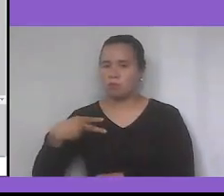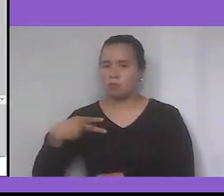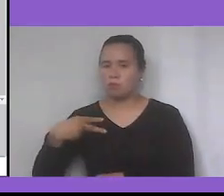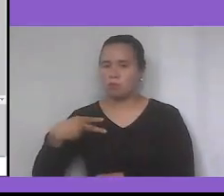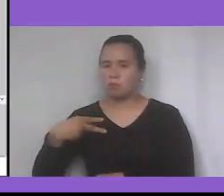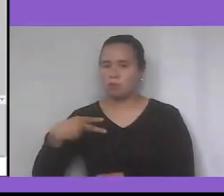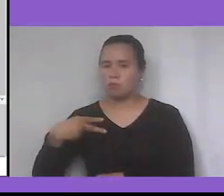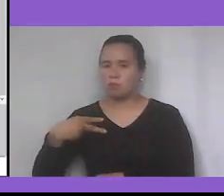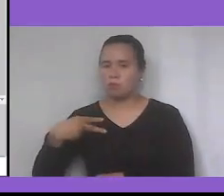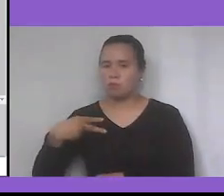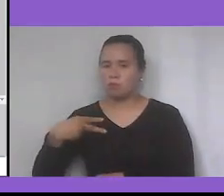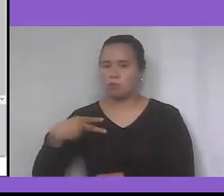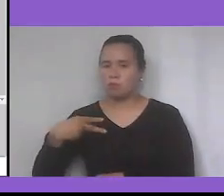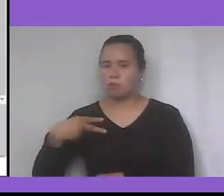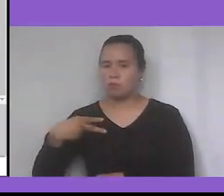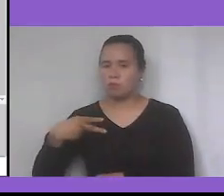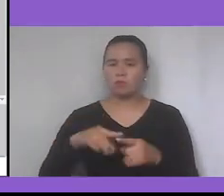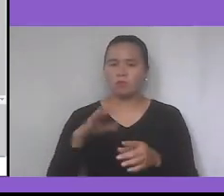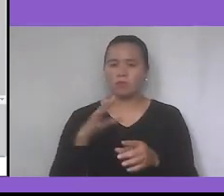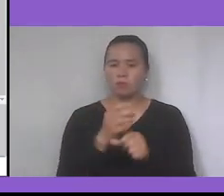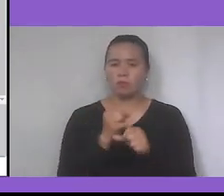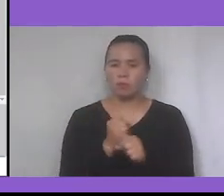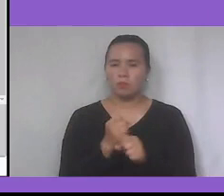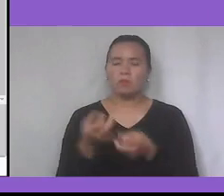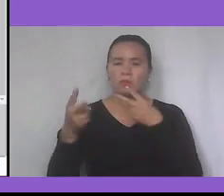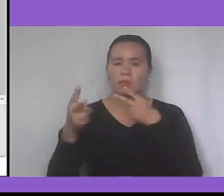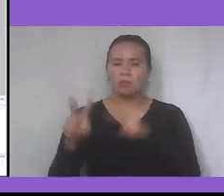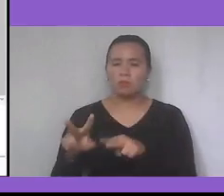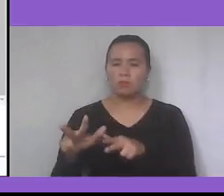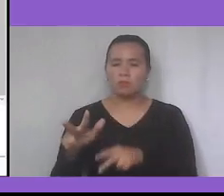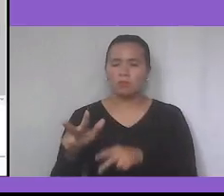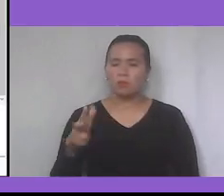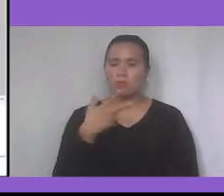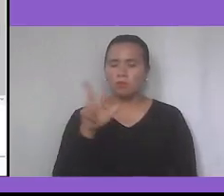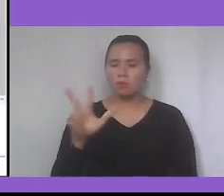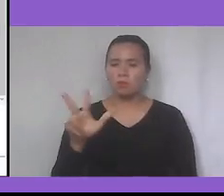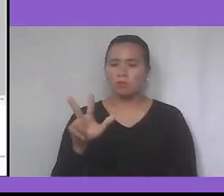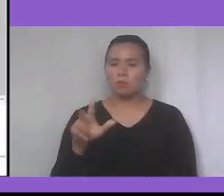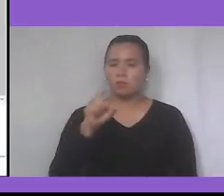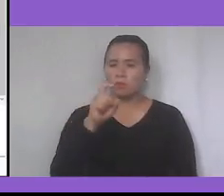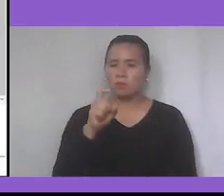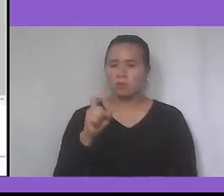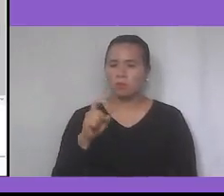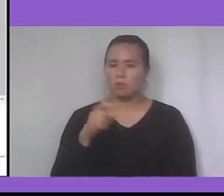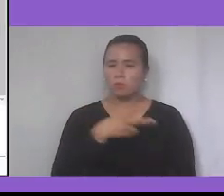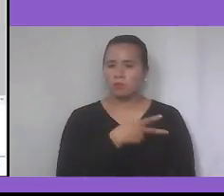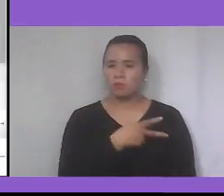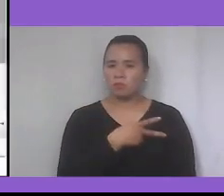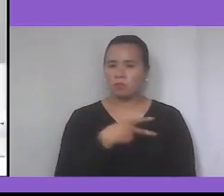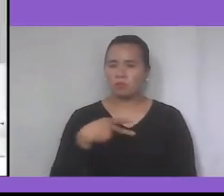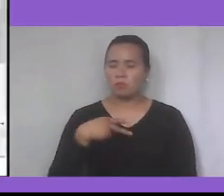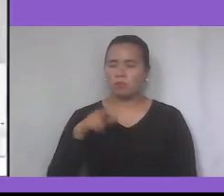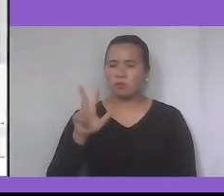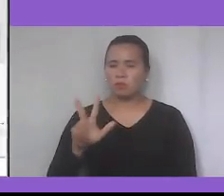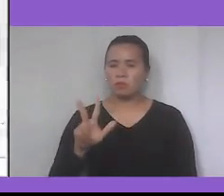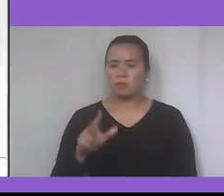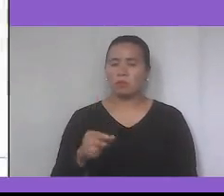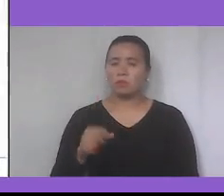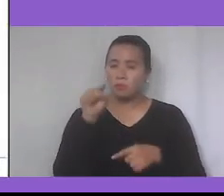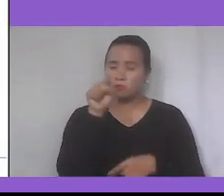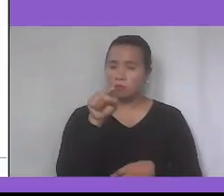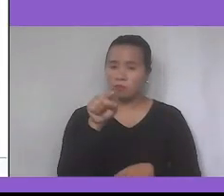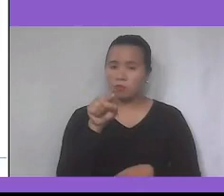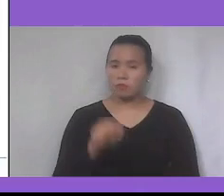X equals 15 fifths. Divide 15 by 5 to get 3. X